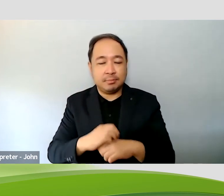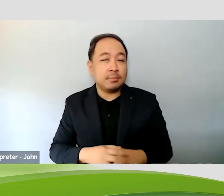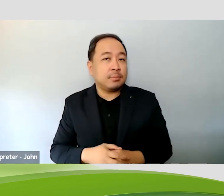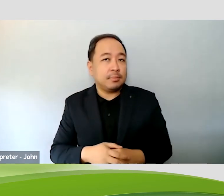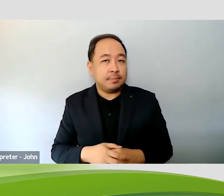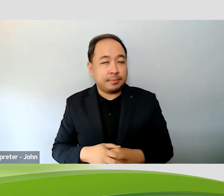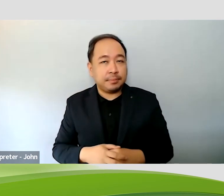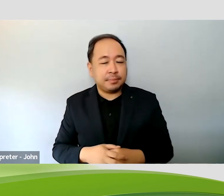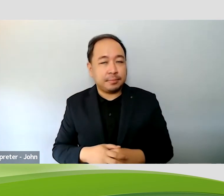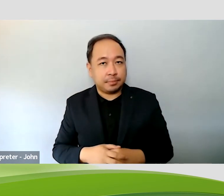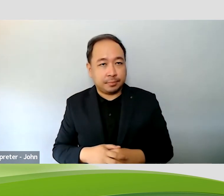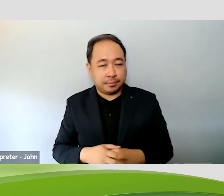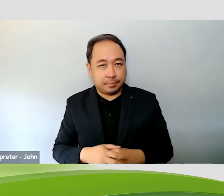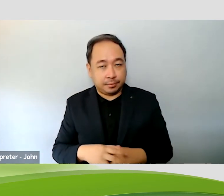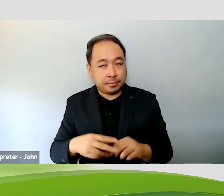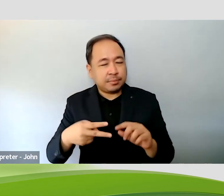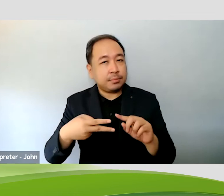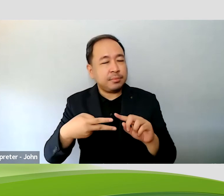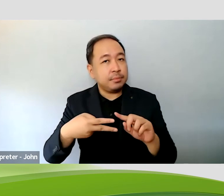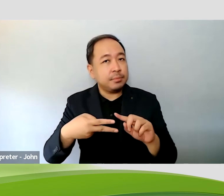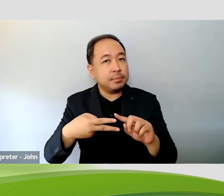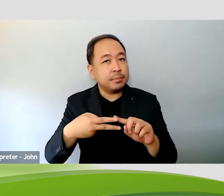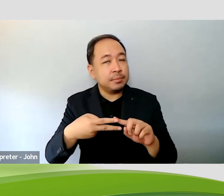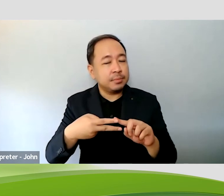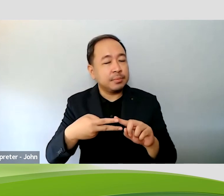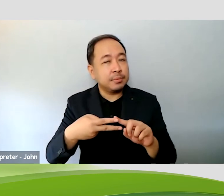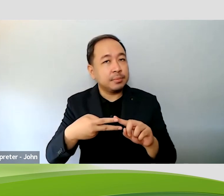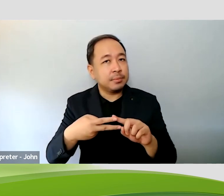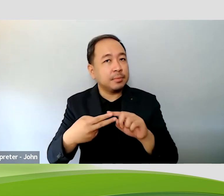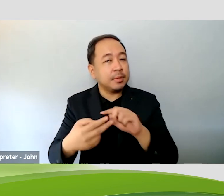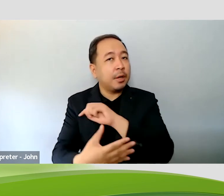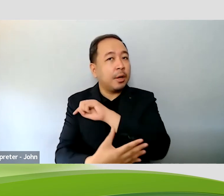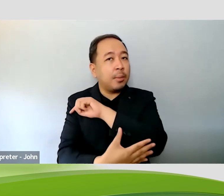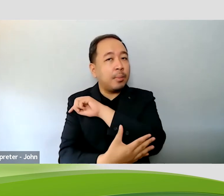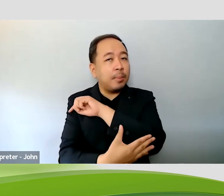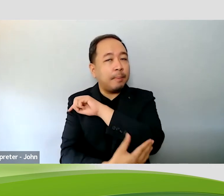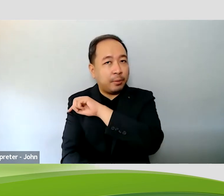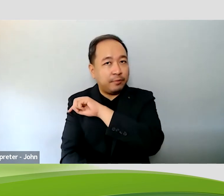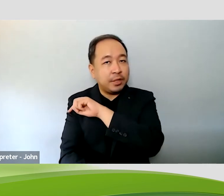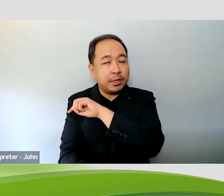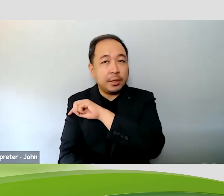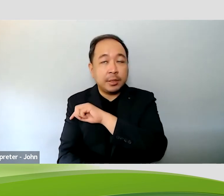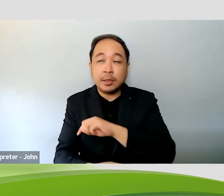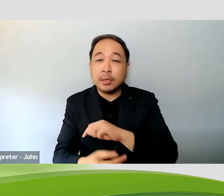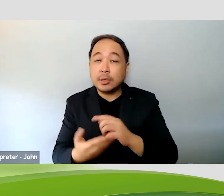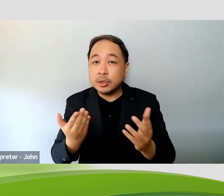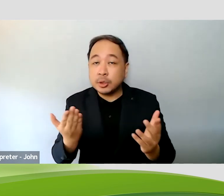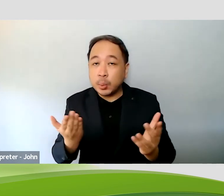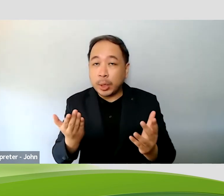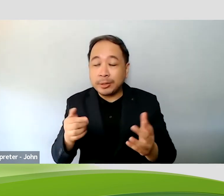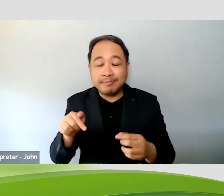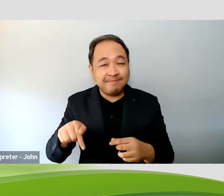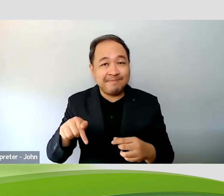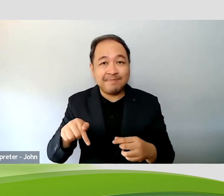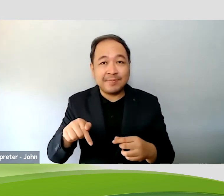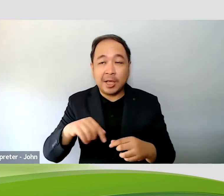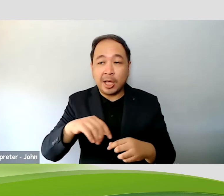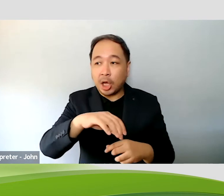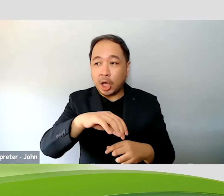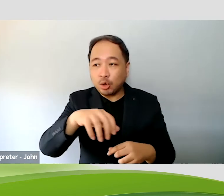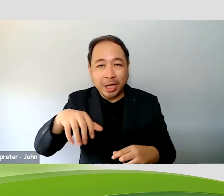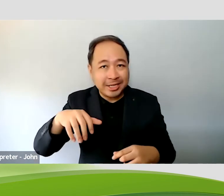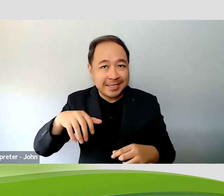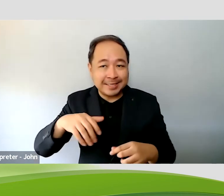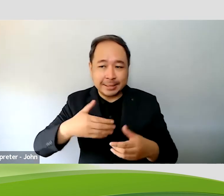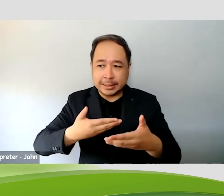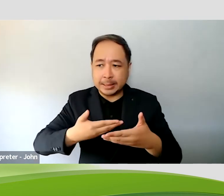Regarding the poverty, the low-lying countries of the Asia Pacific Oceans countries and like Bangladesh, Maldives, etc.,